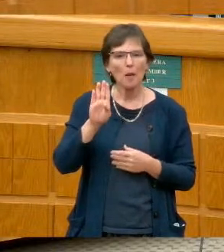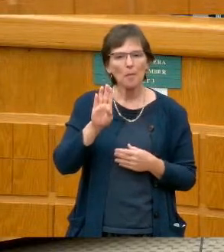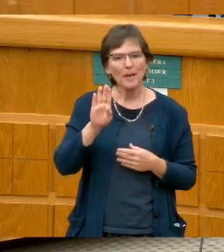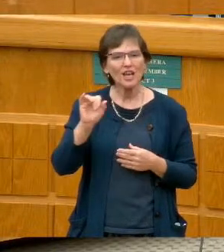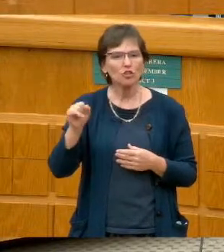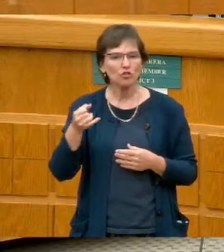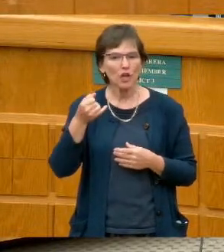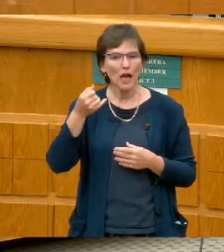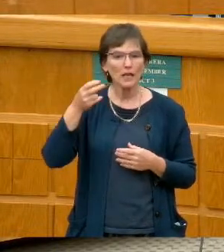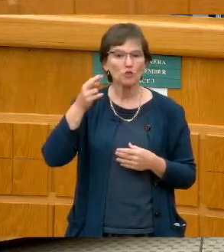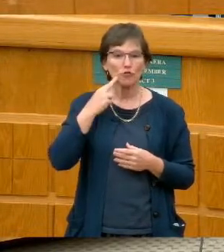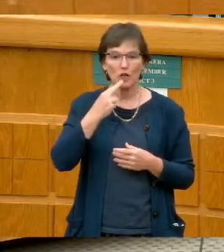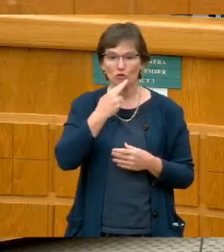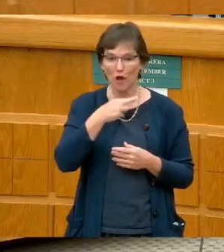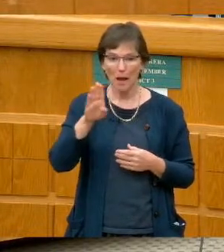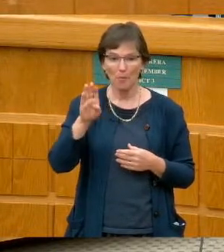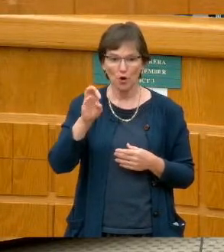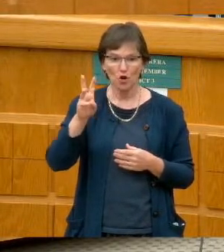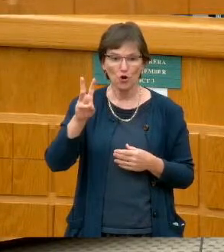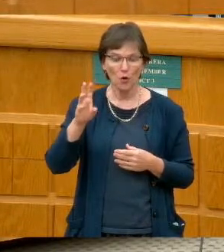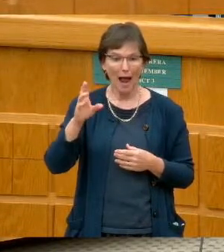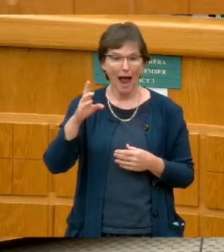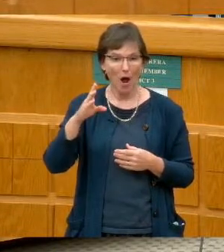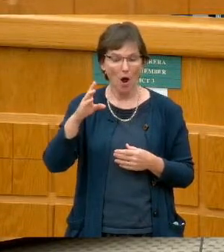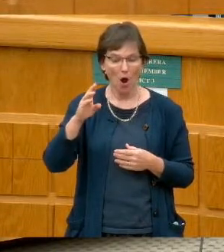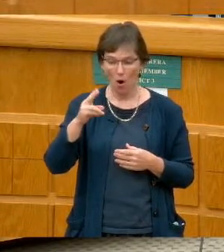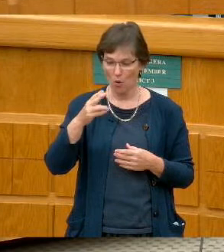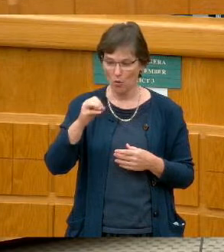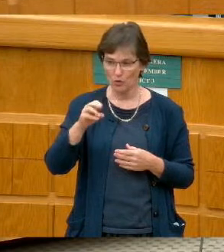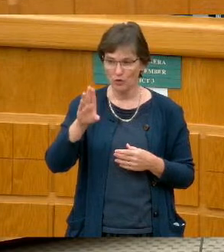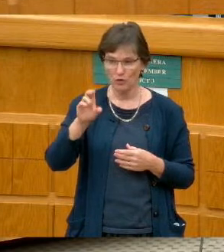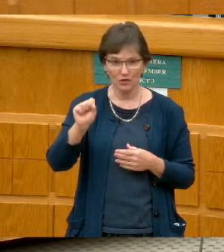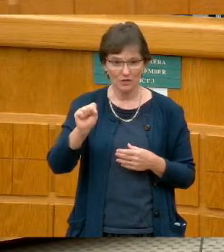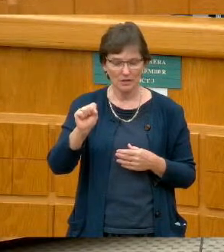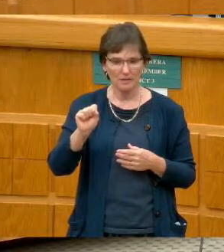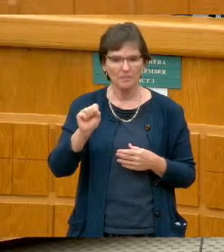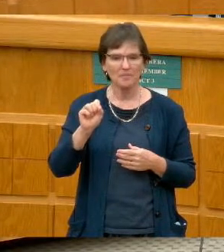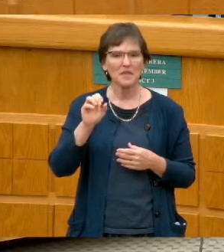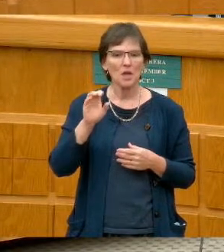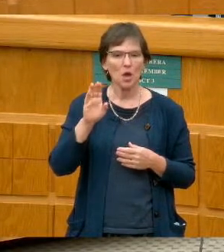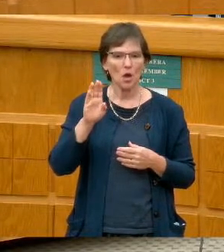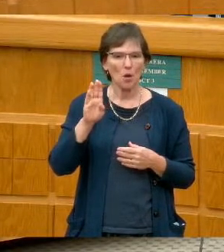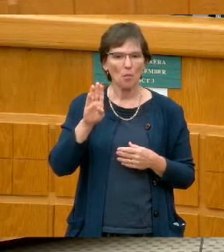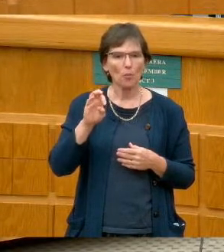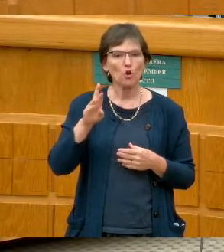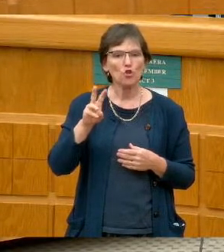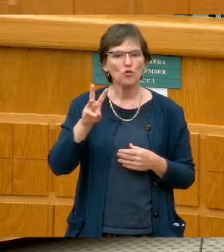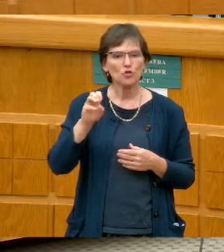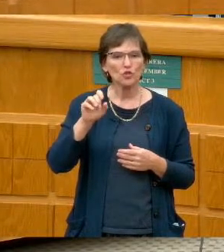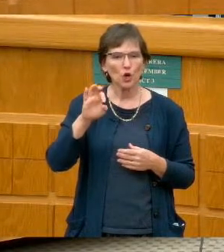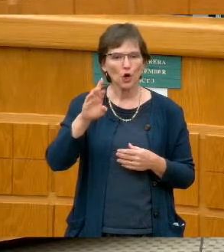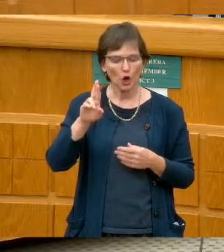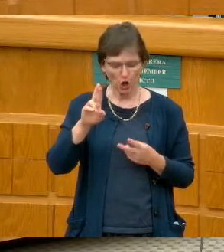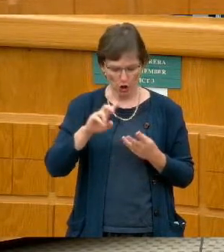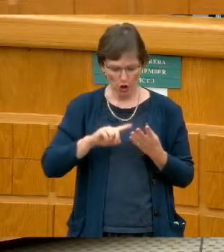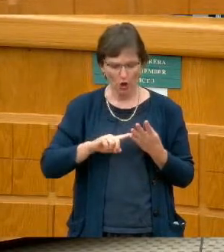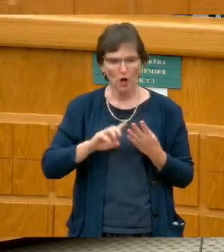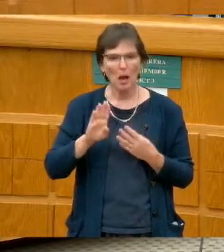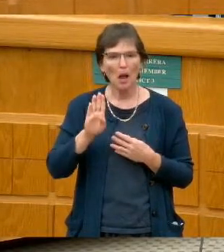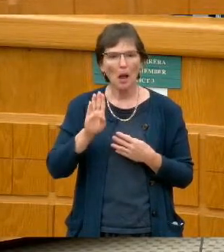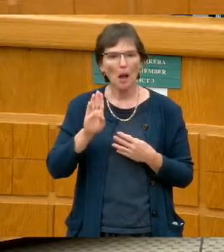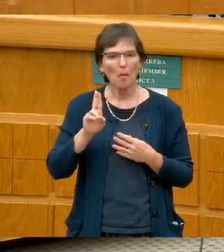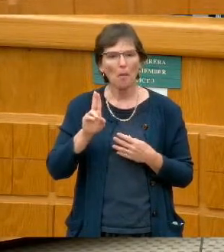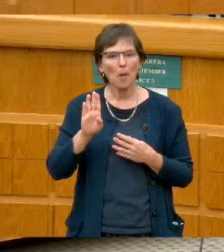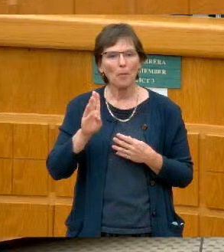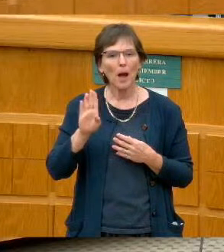and Grill, Brewster Street Ice House, Bubba's 33, Burger King, number